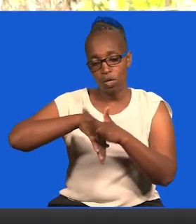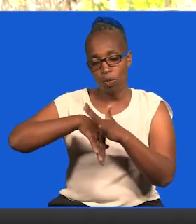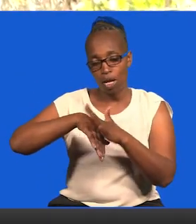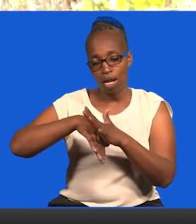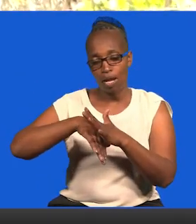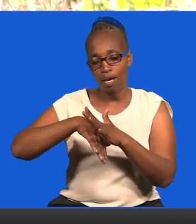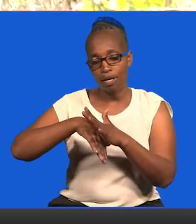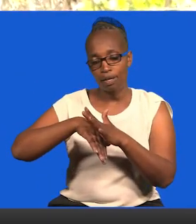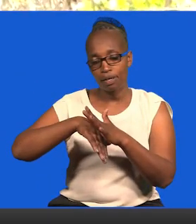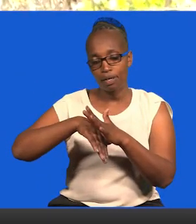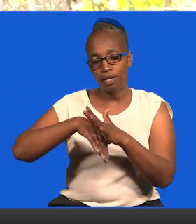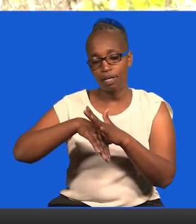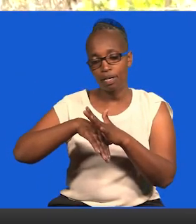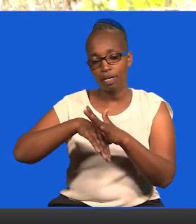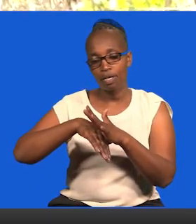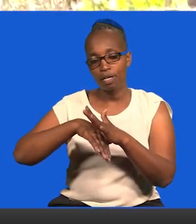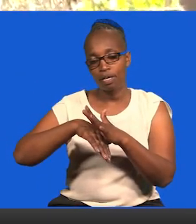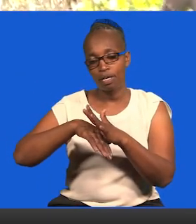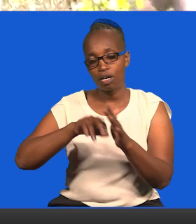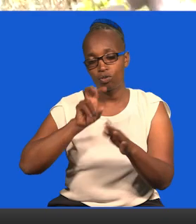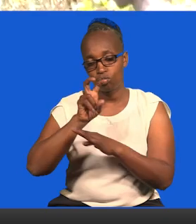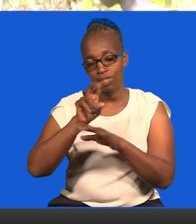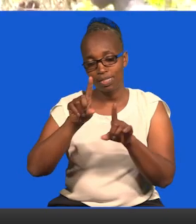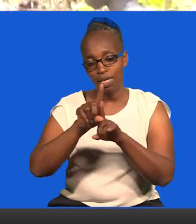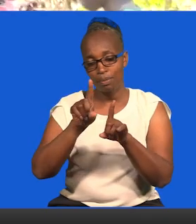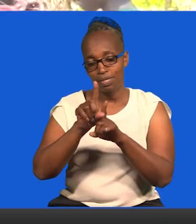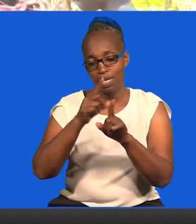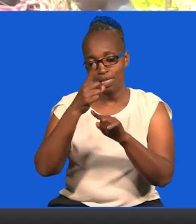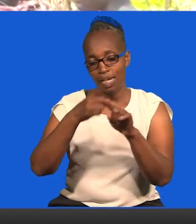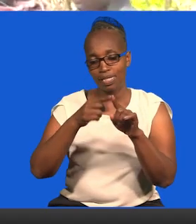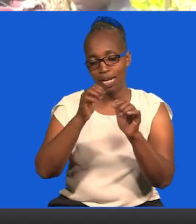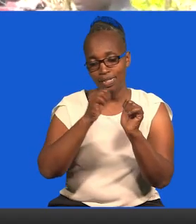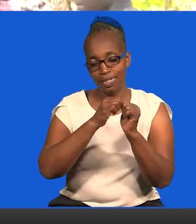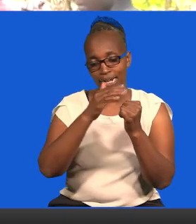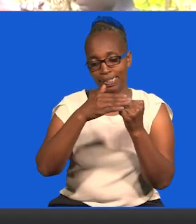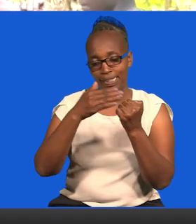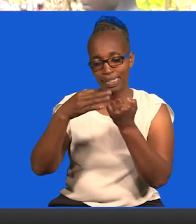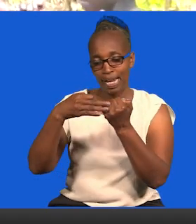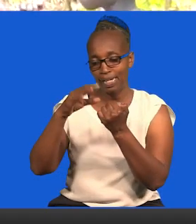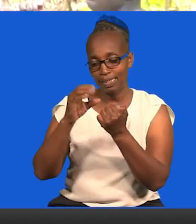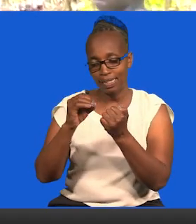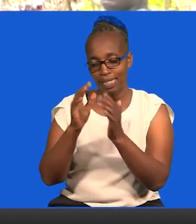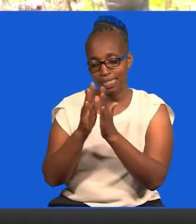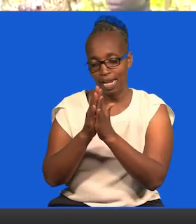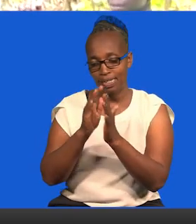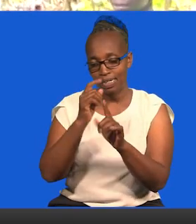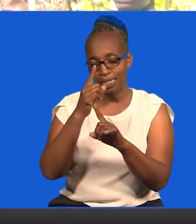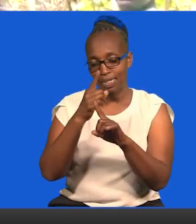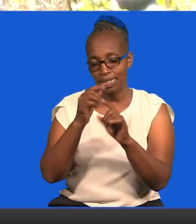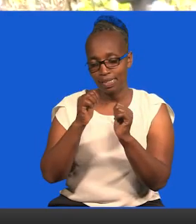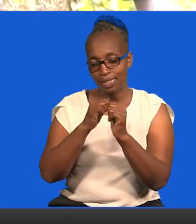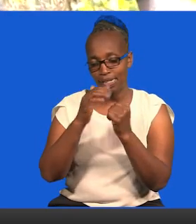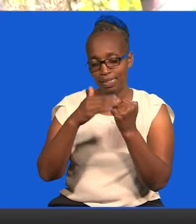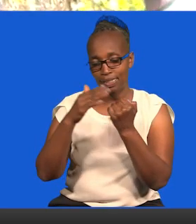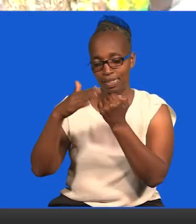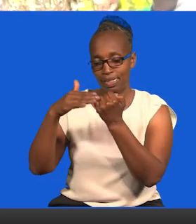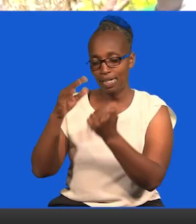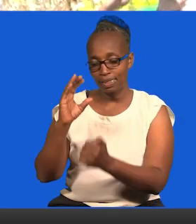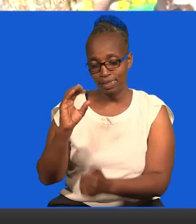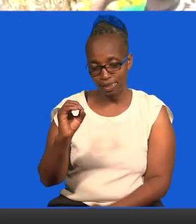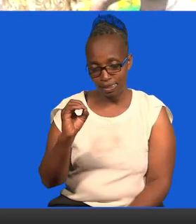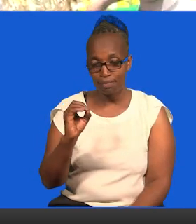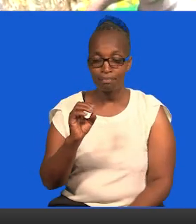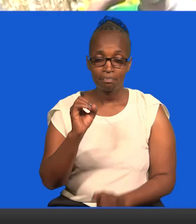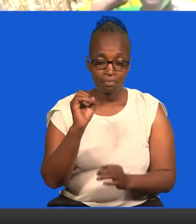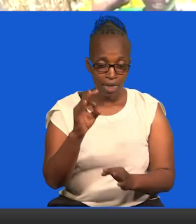and take back soccer to where soccer was in the 80s, yeah, and 90s, where Kenyan soccer was those days. The biggest challenge